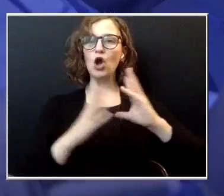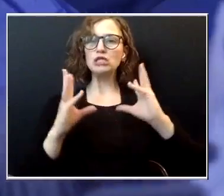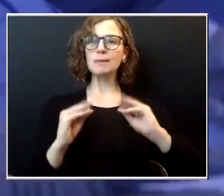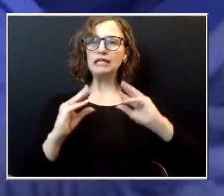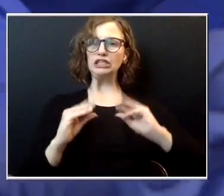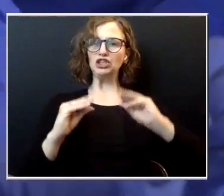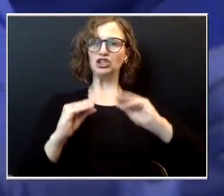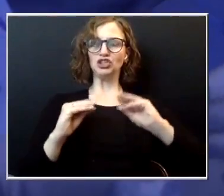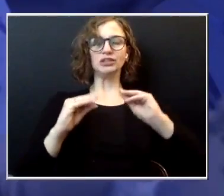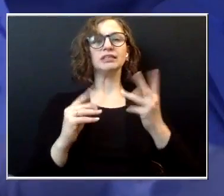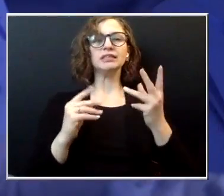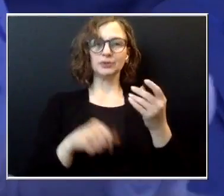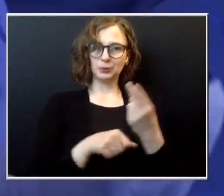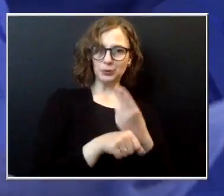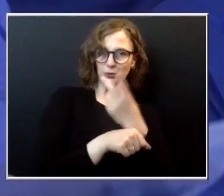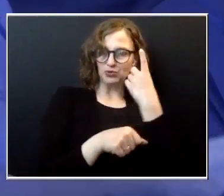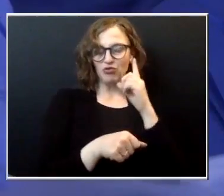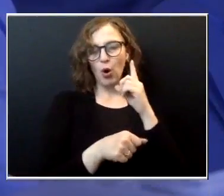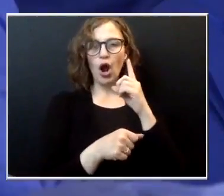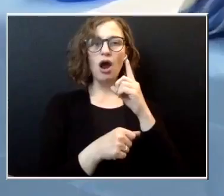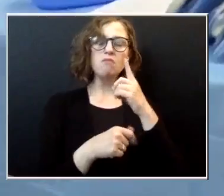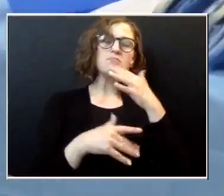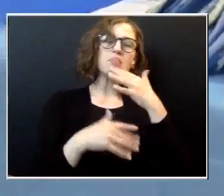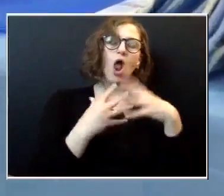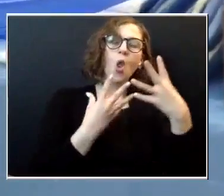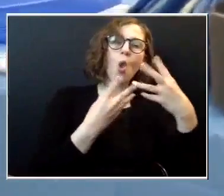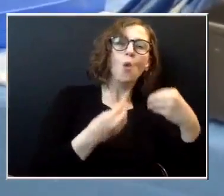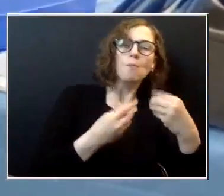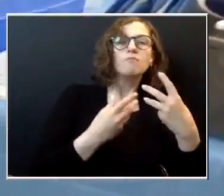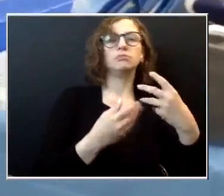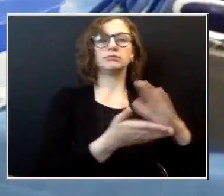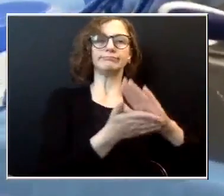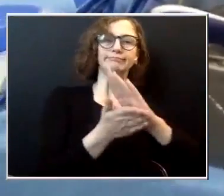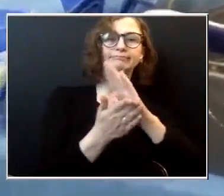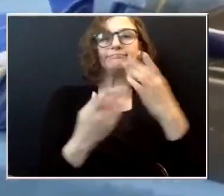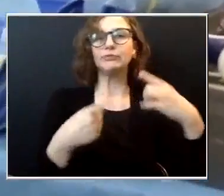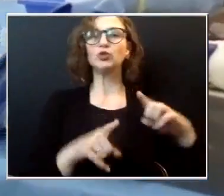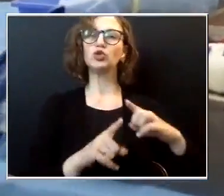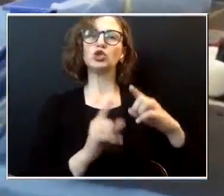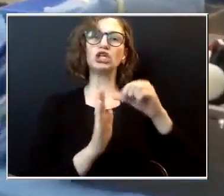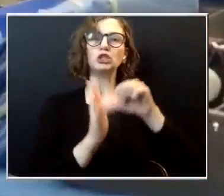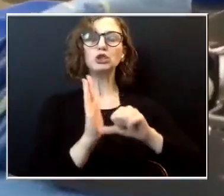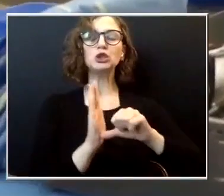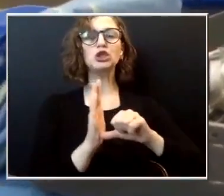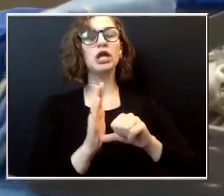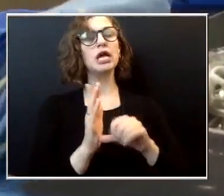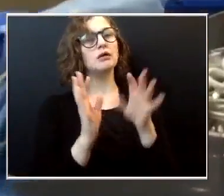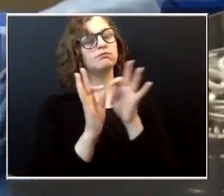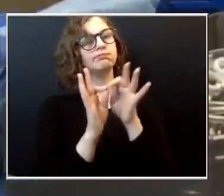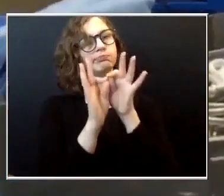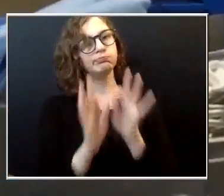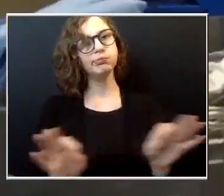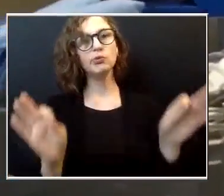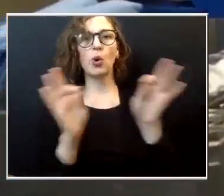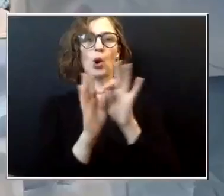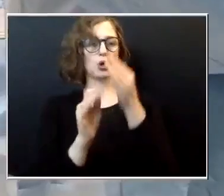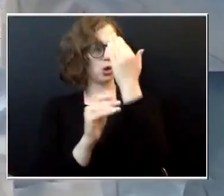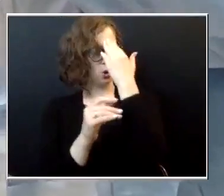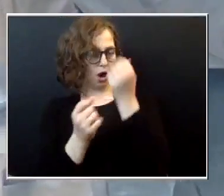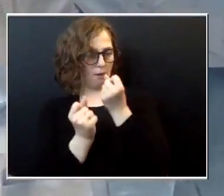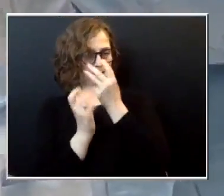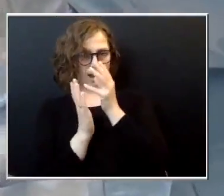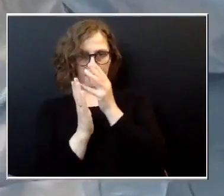during a surgery. It is, of course, critically important to keep track of those sponges and not leave any of them